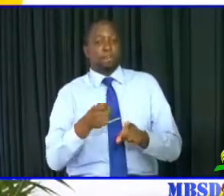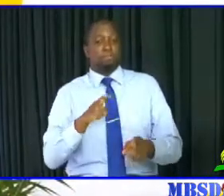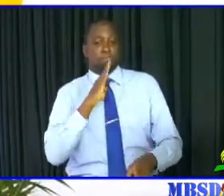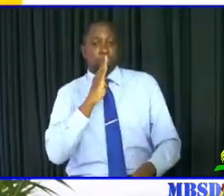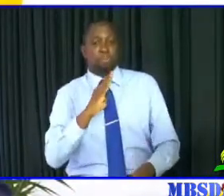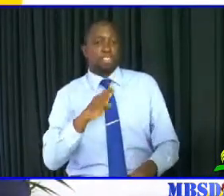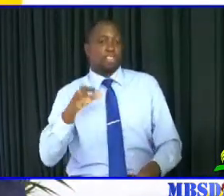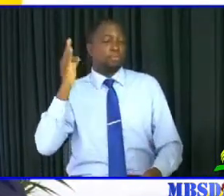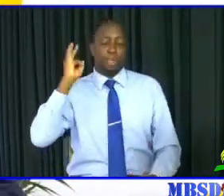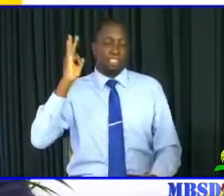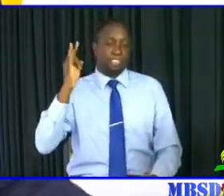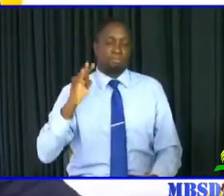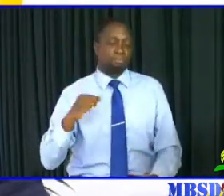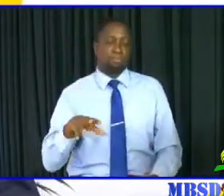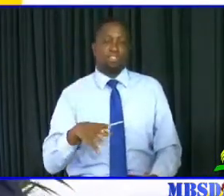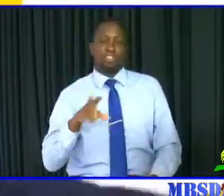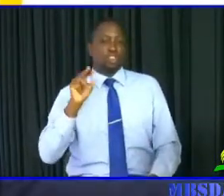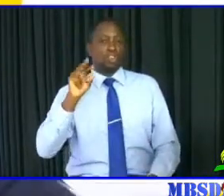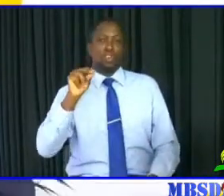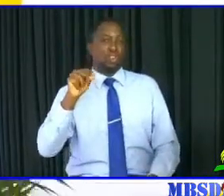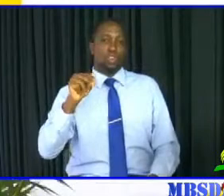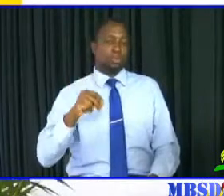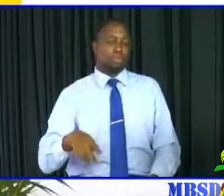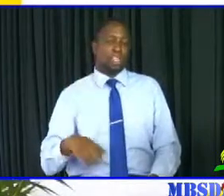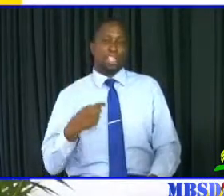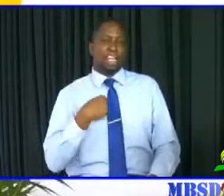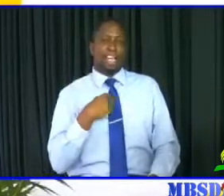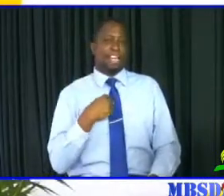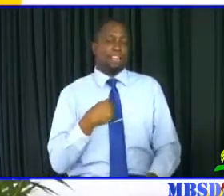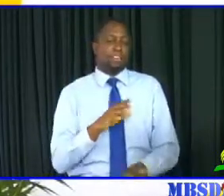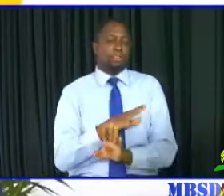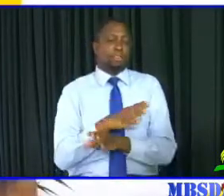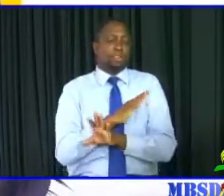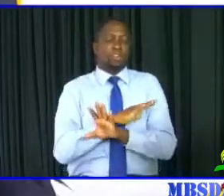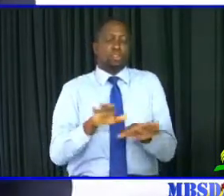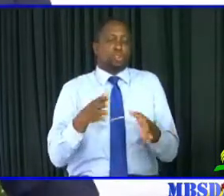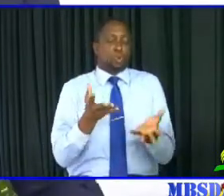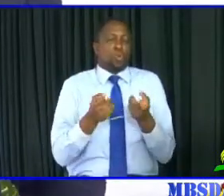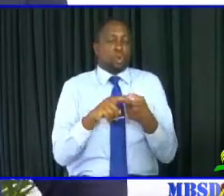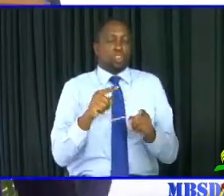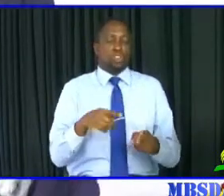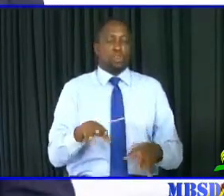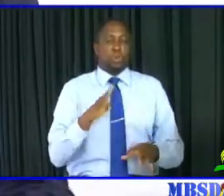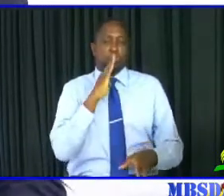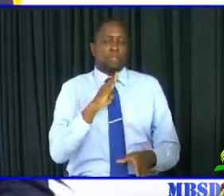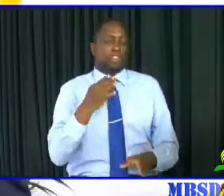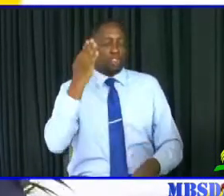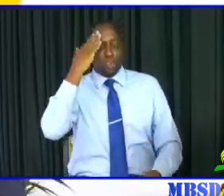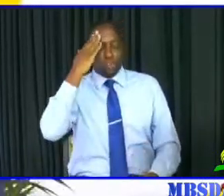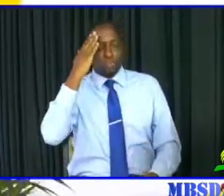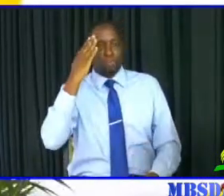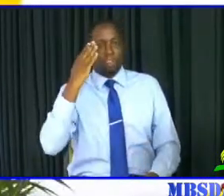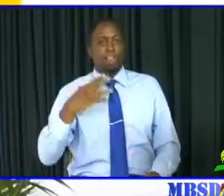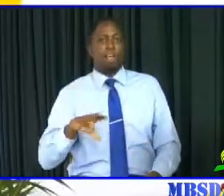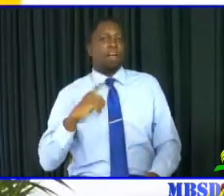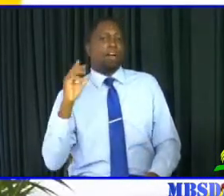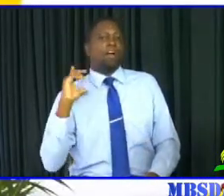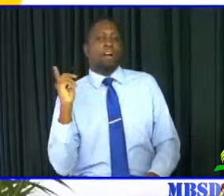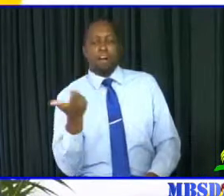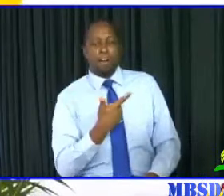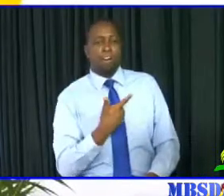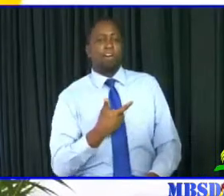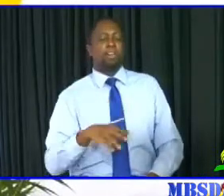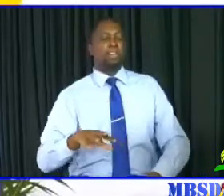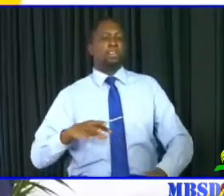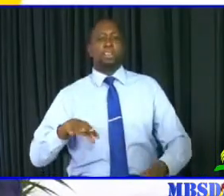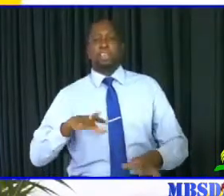objective. I don't want to be known for anything in life. I just want to make it to the kingdom of God.